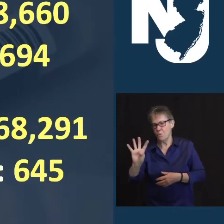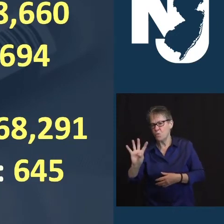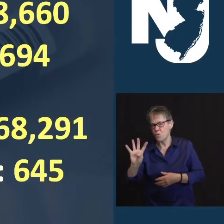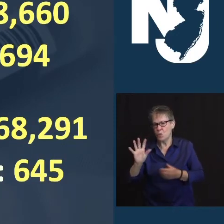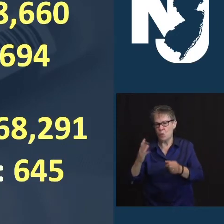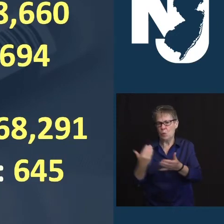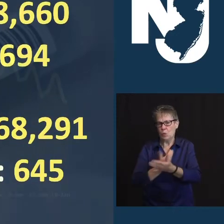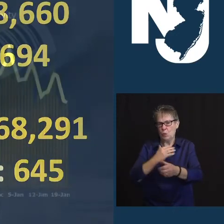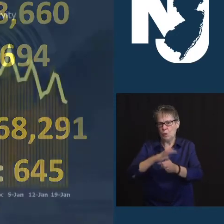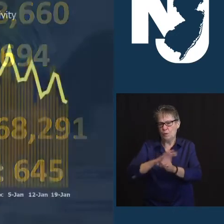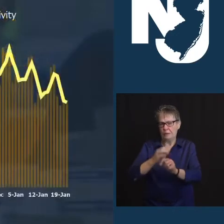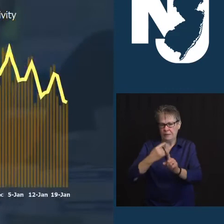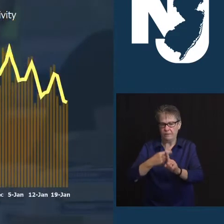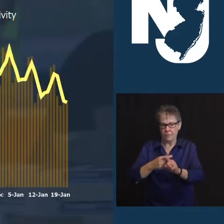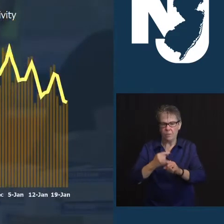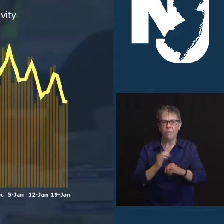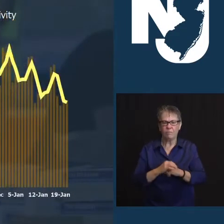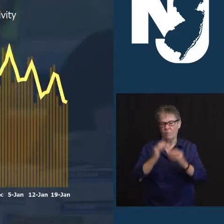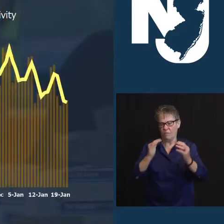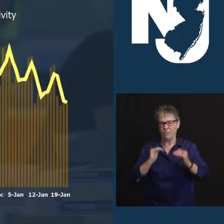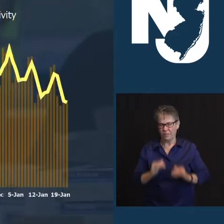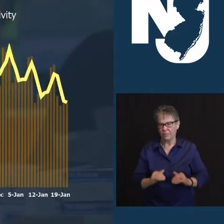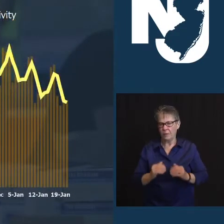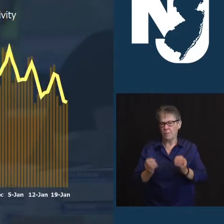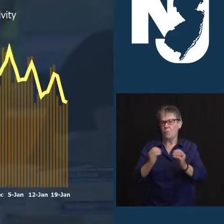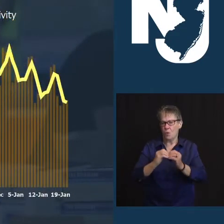totals. And the positivity rate for Thursday's